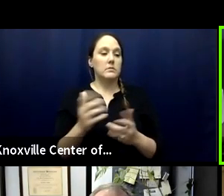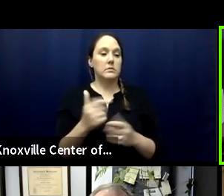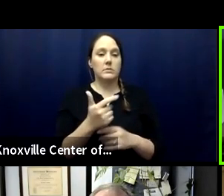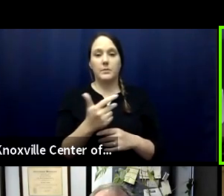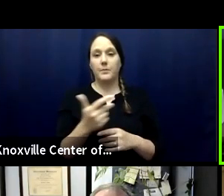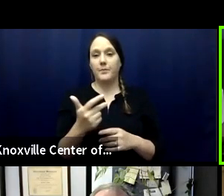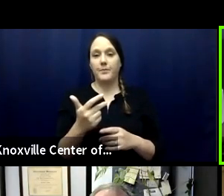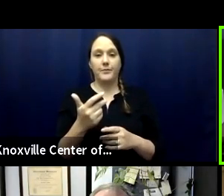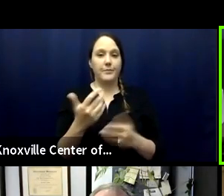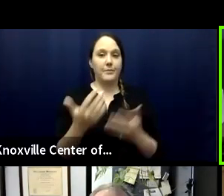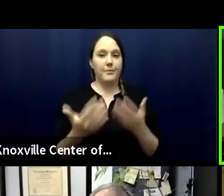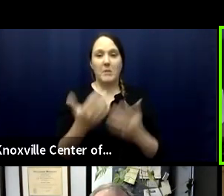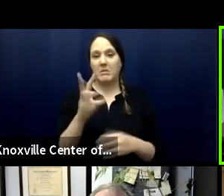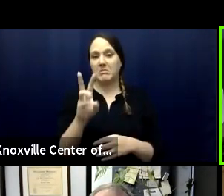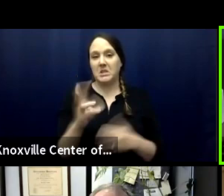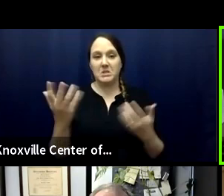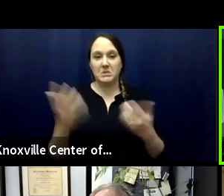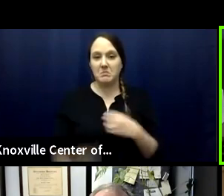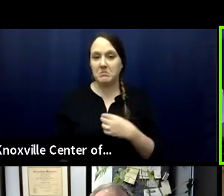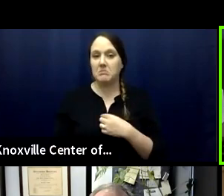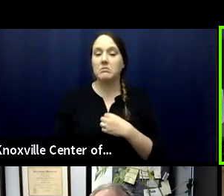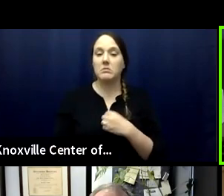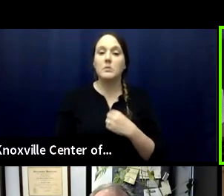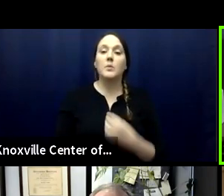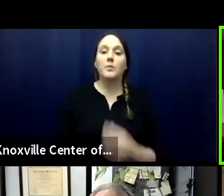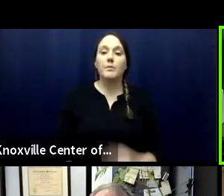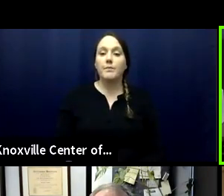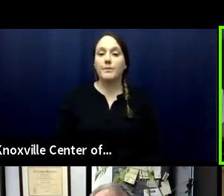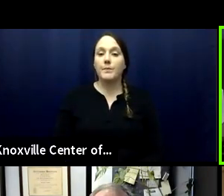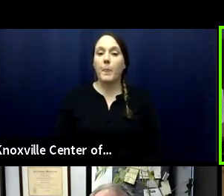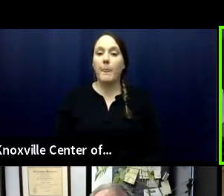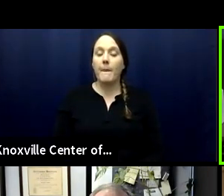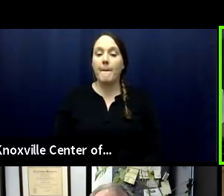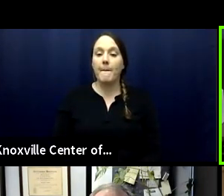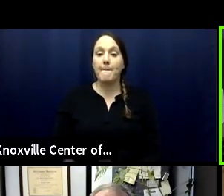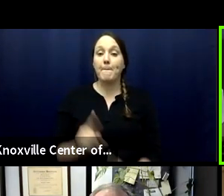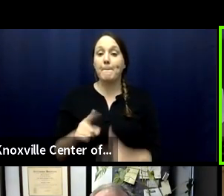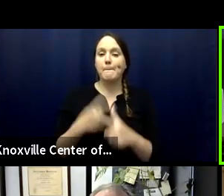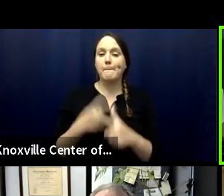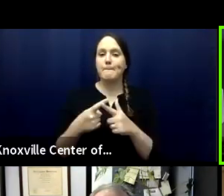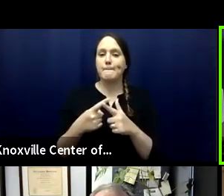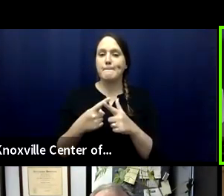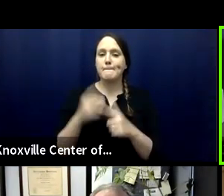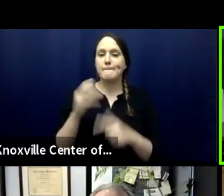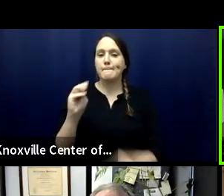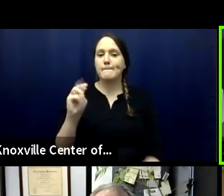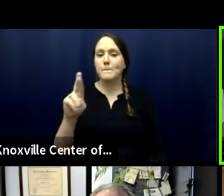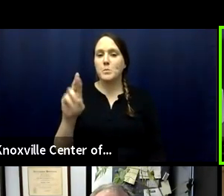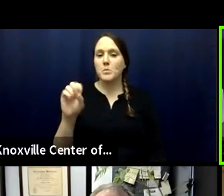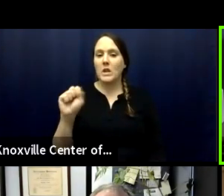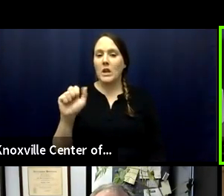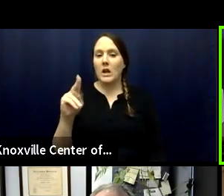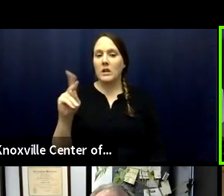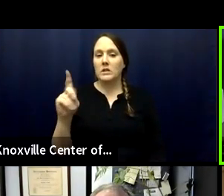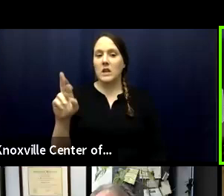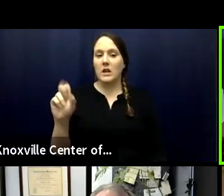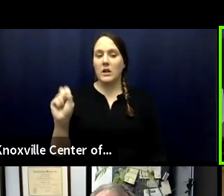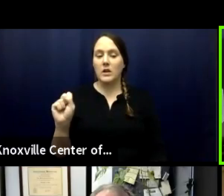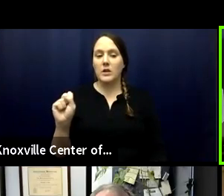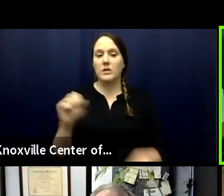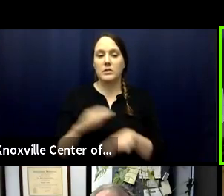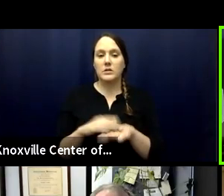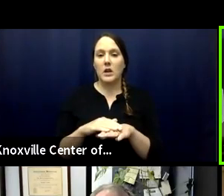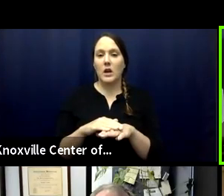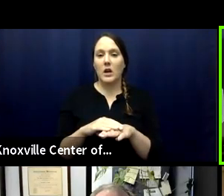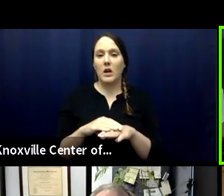probably half a dozen at most, right? And then Mr. Sanders, on the